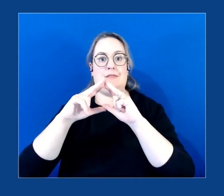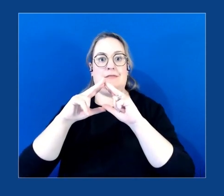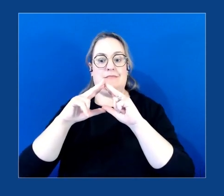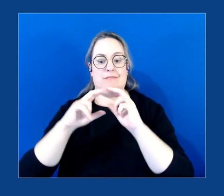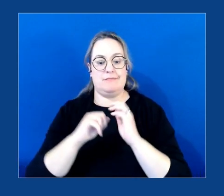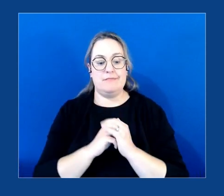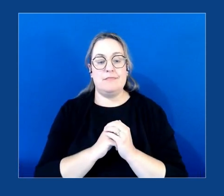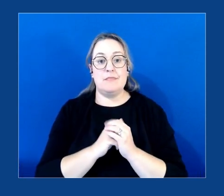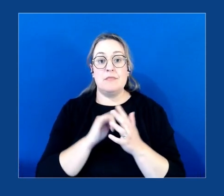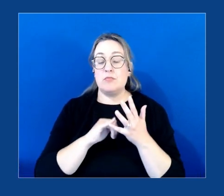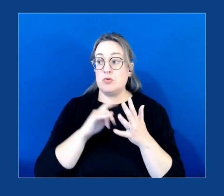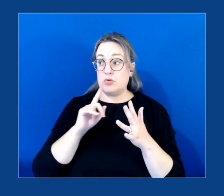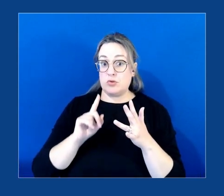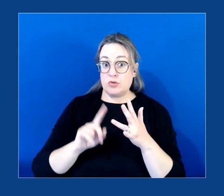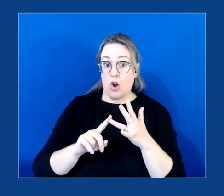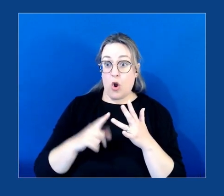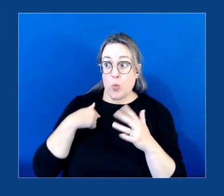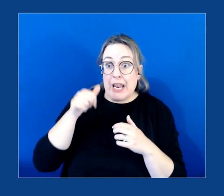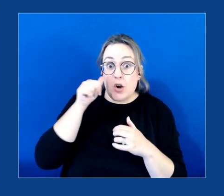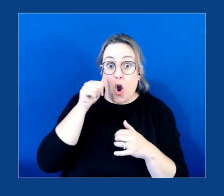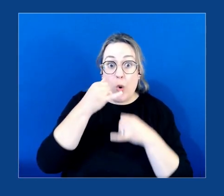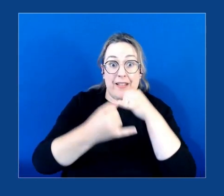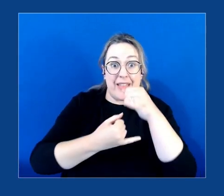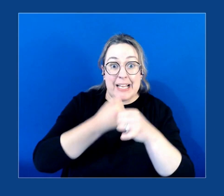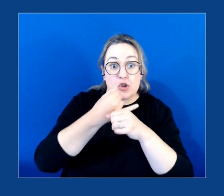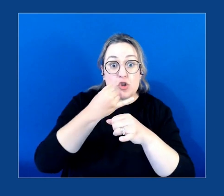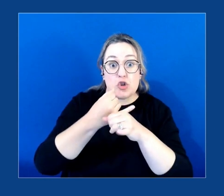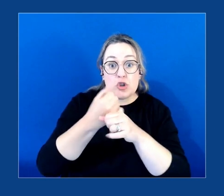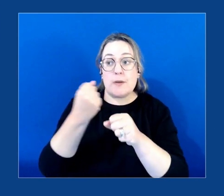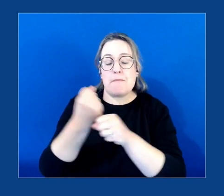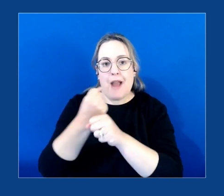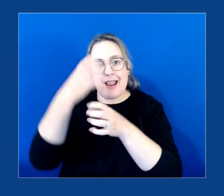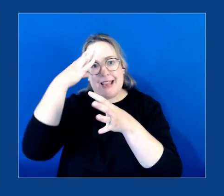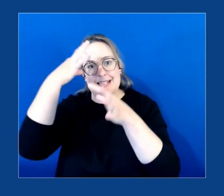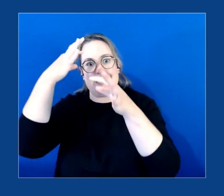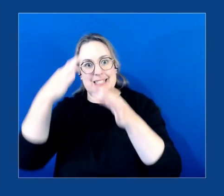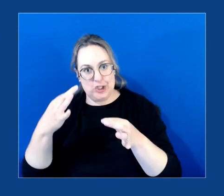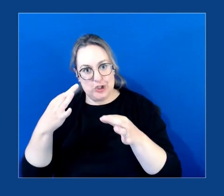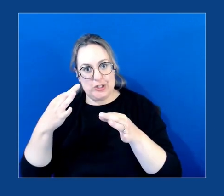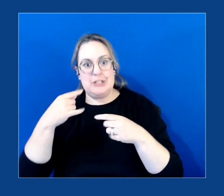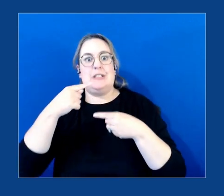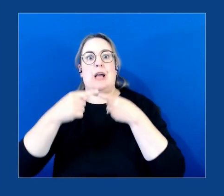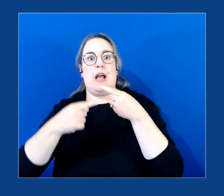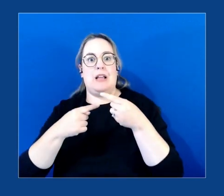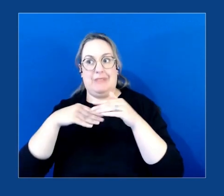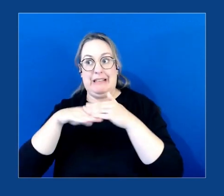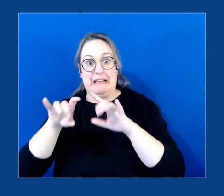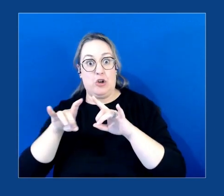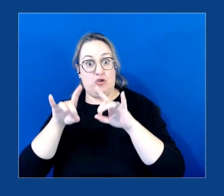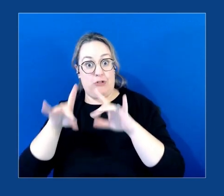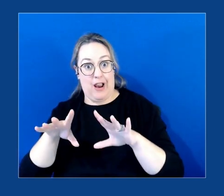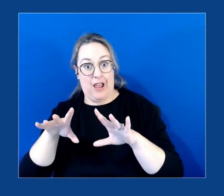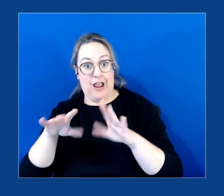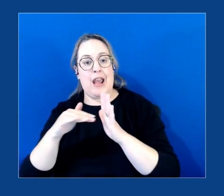when the institutions that are making decisions in Australia get to really hear